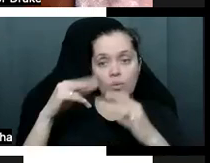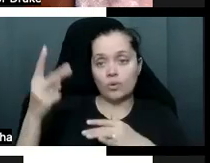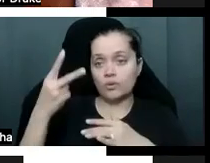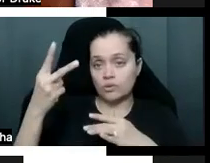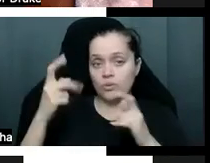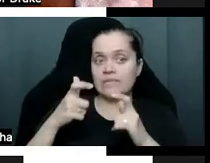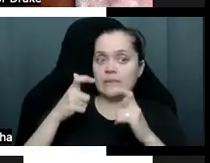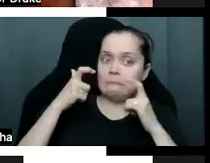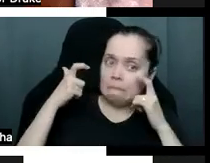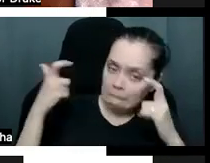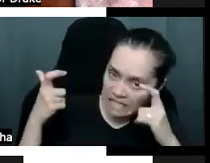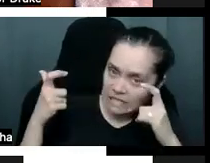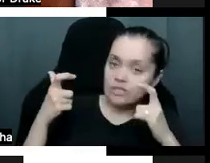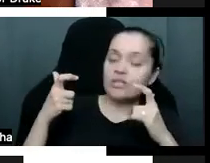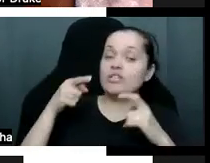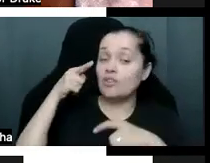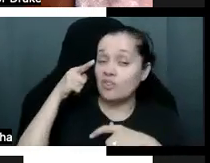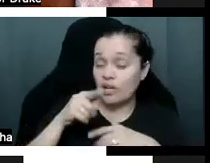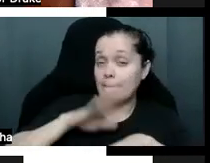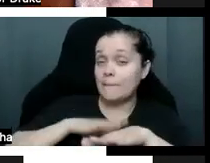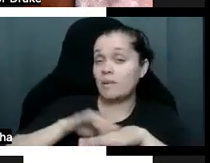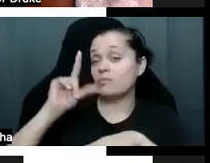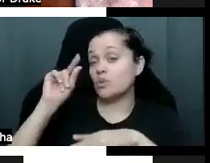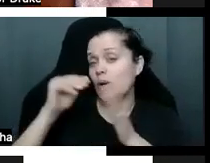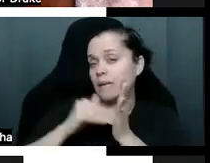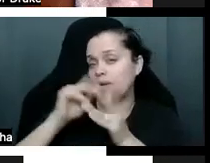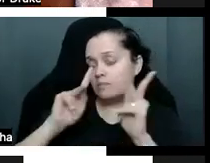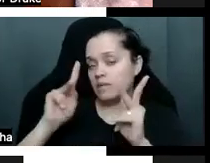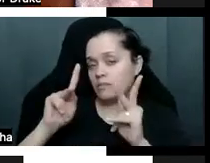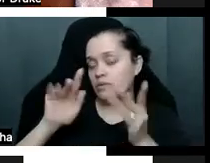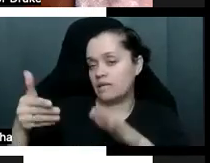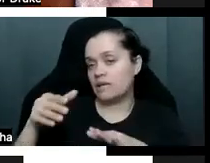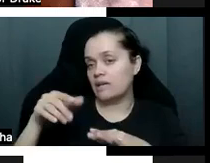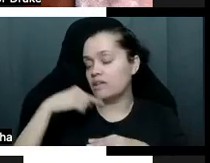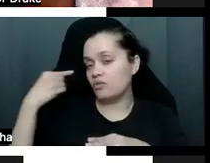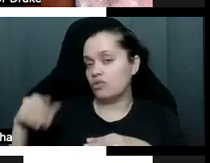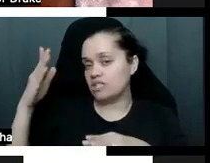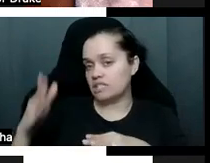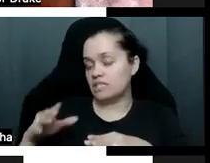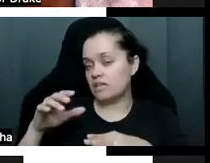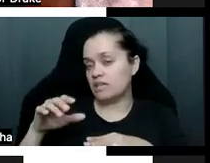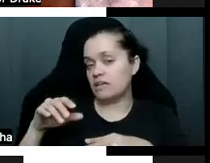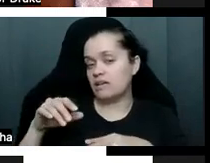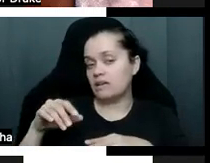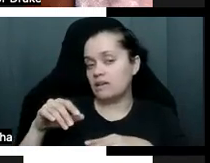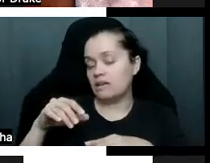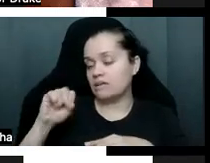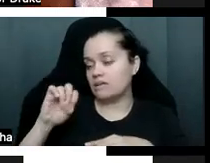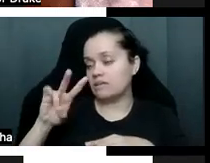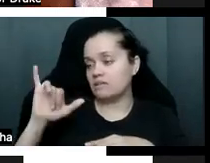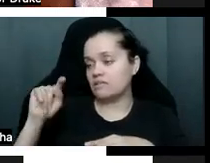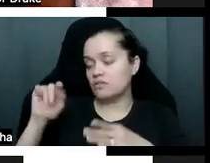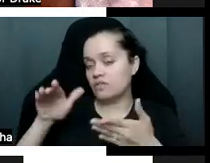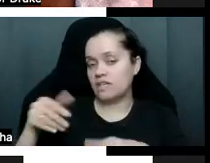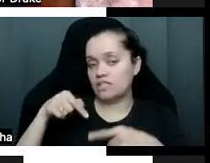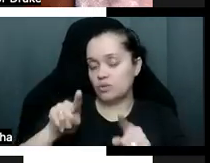bigger. So at least 20 million people dying on the Soviet side here, mostly Russian, dying on the Soviet side in